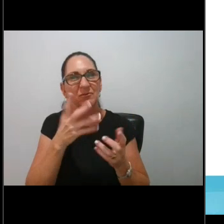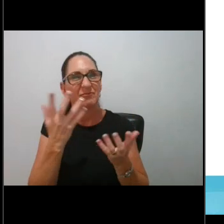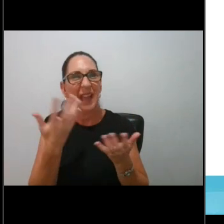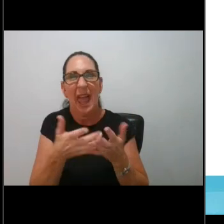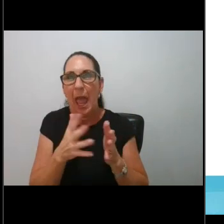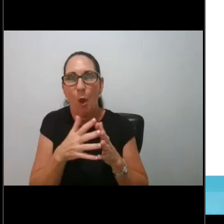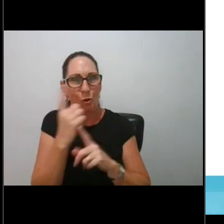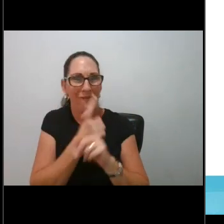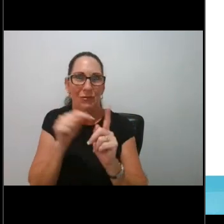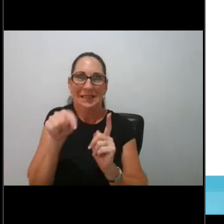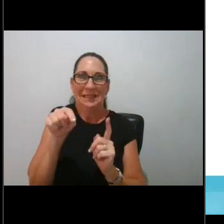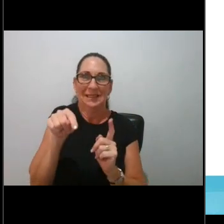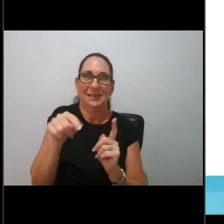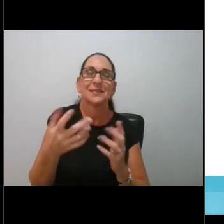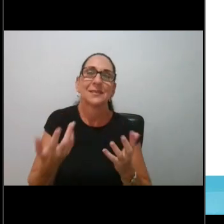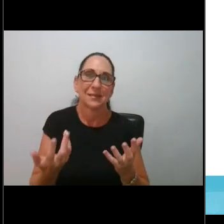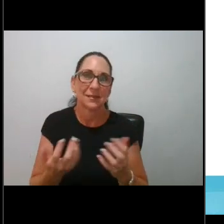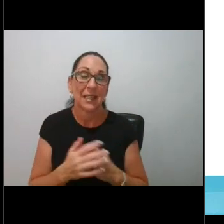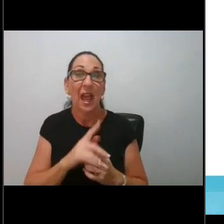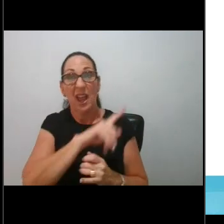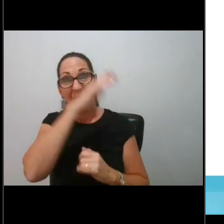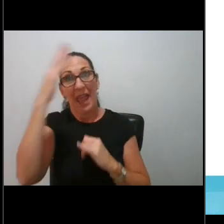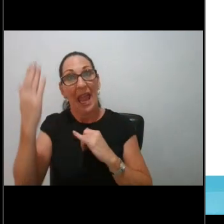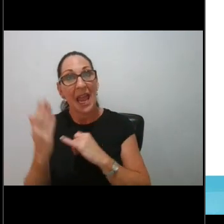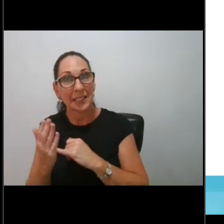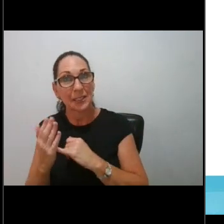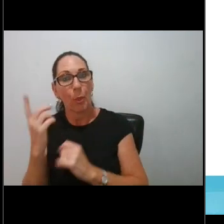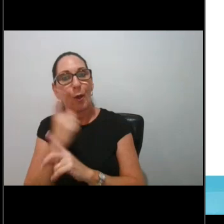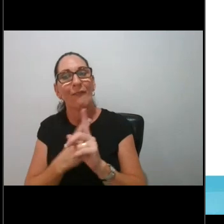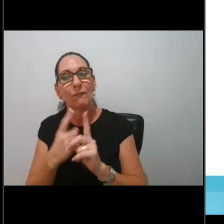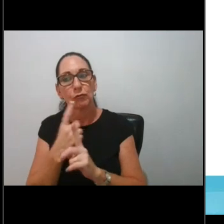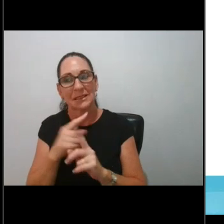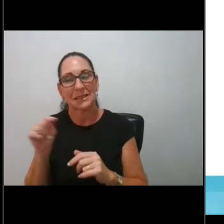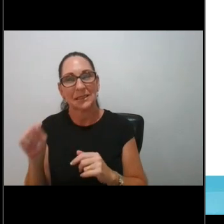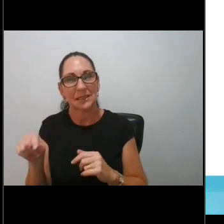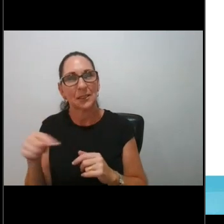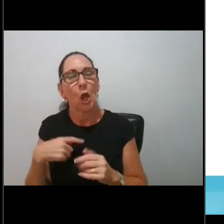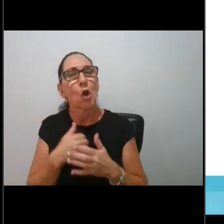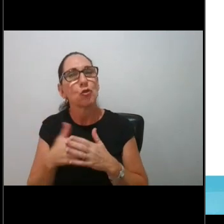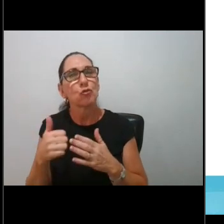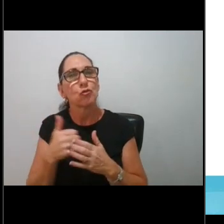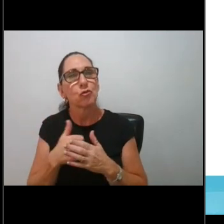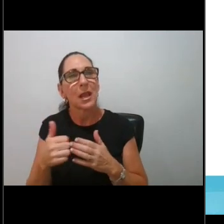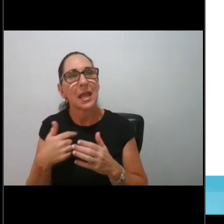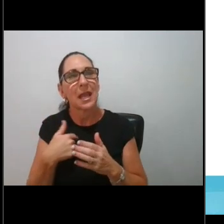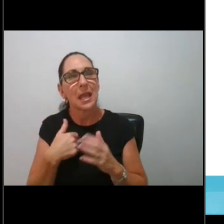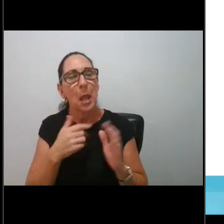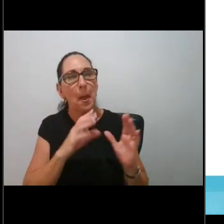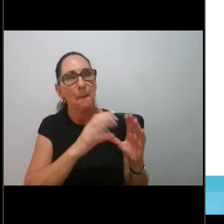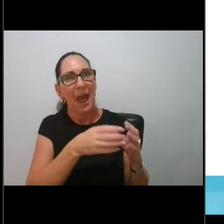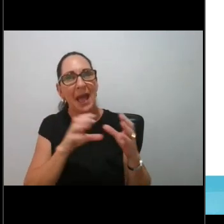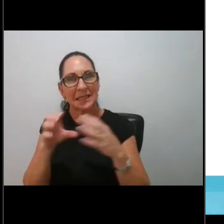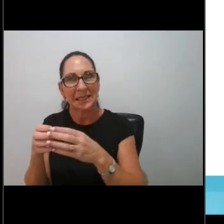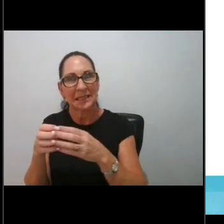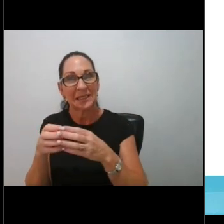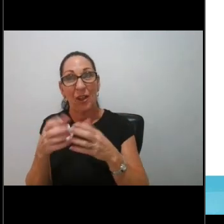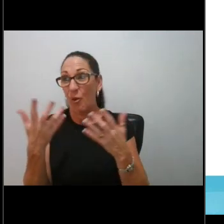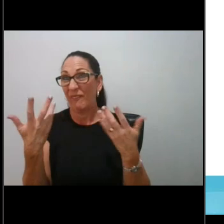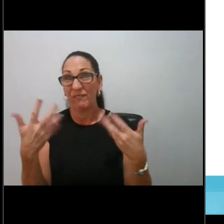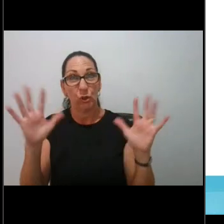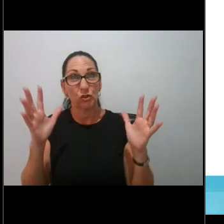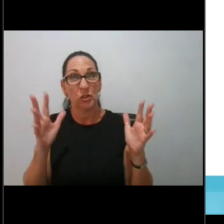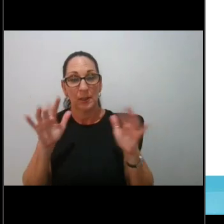of the conference, we usually send the parties away with something in writing, and we refer